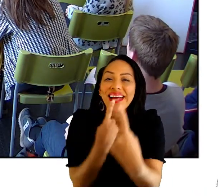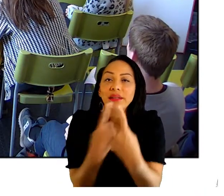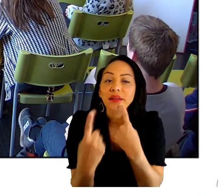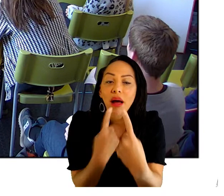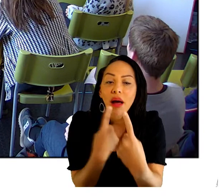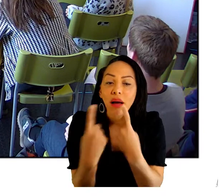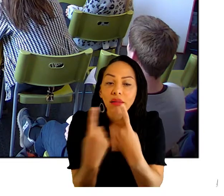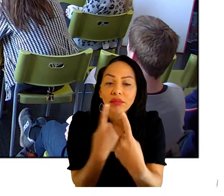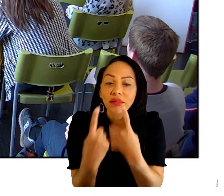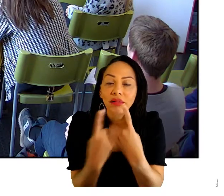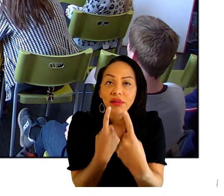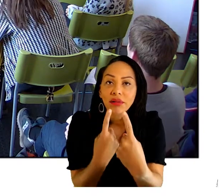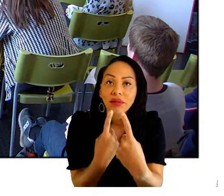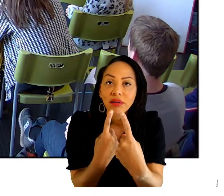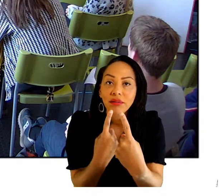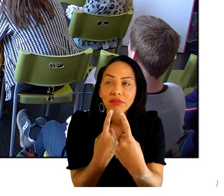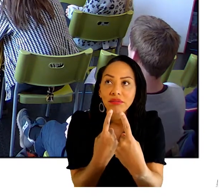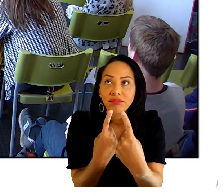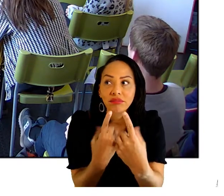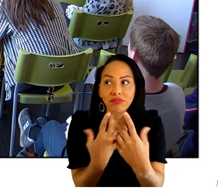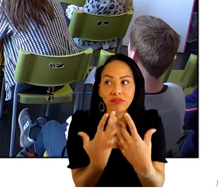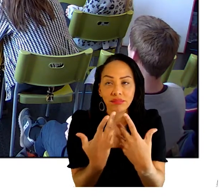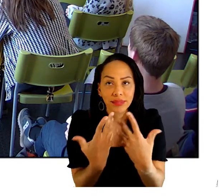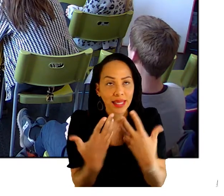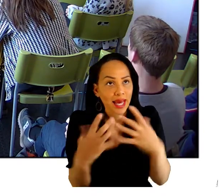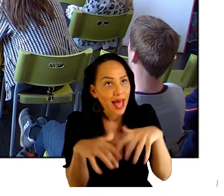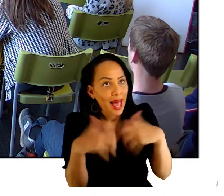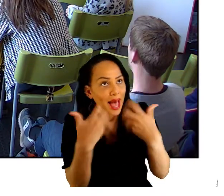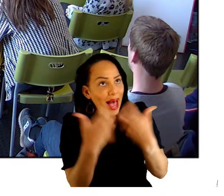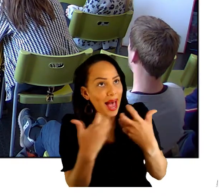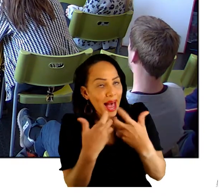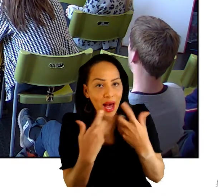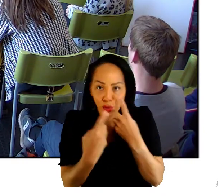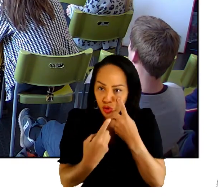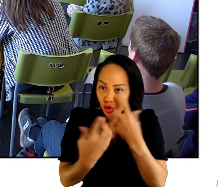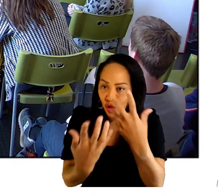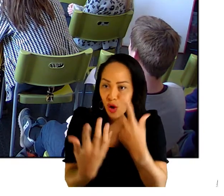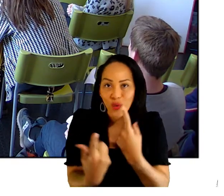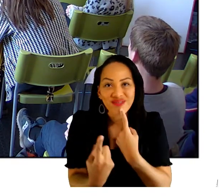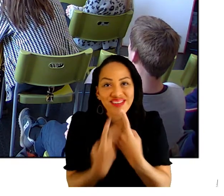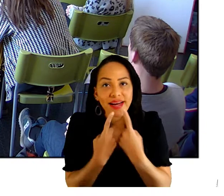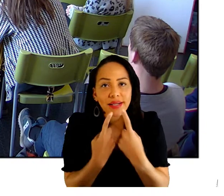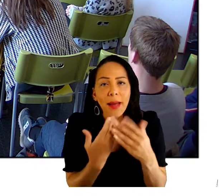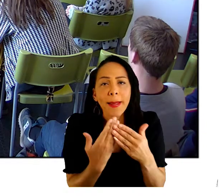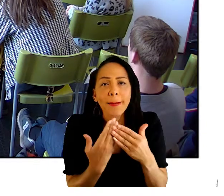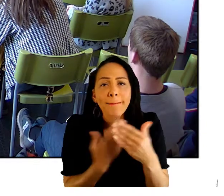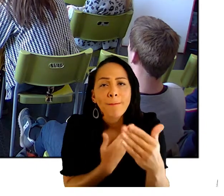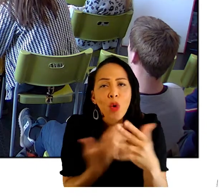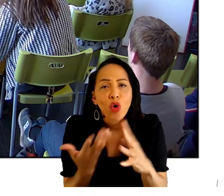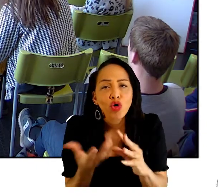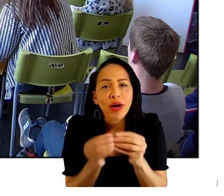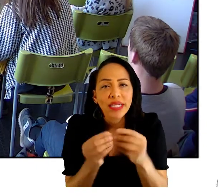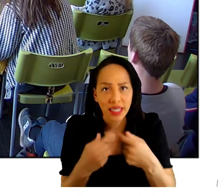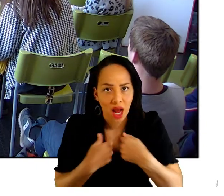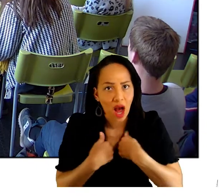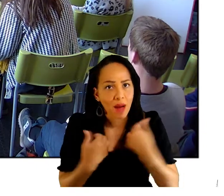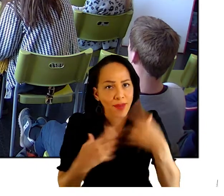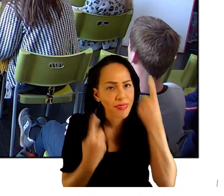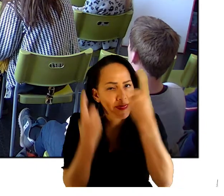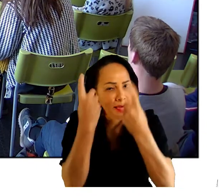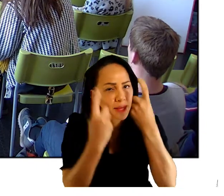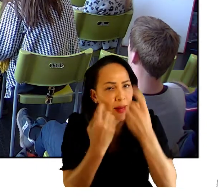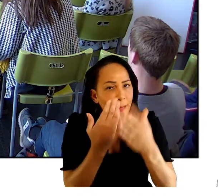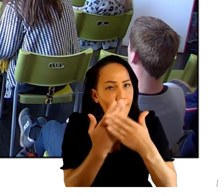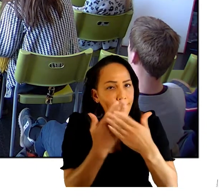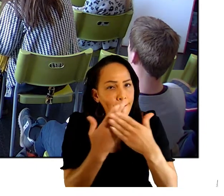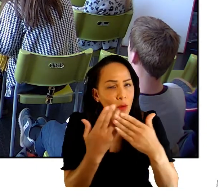ways of showing data that is more creative. And I've been thinking a lot about that recently. And I also thought it was very interesting